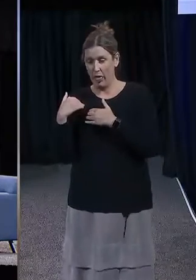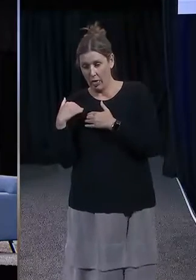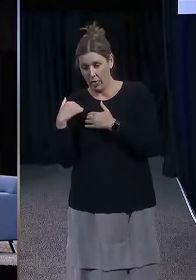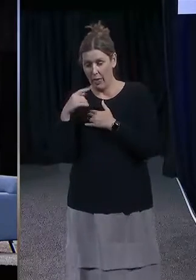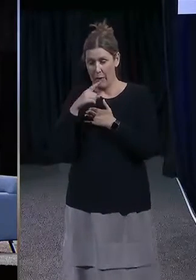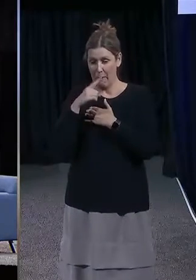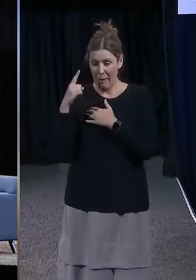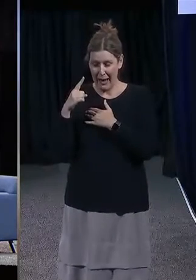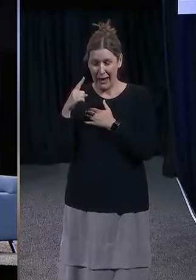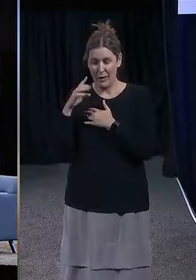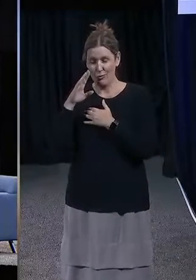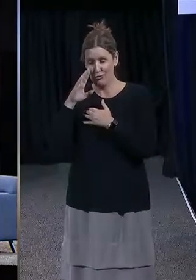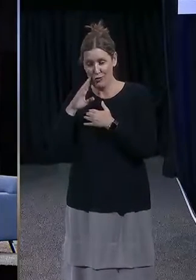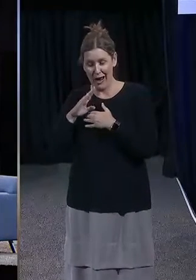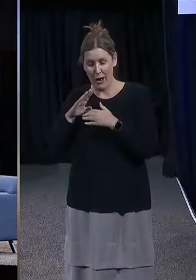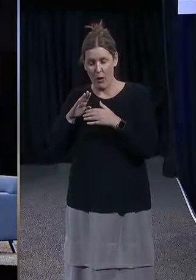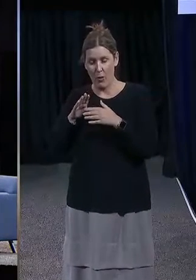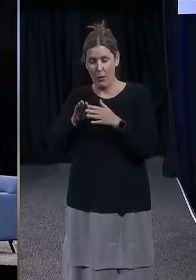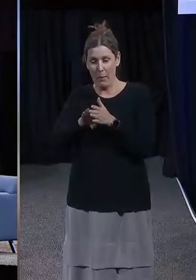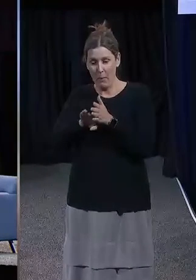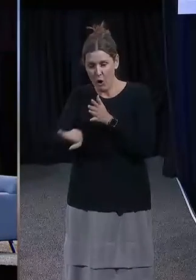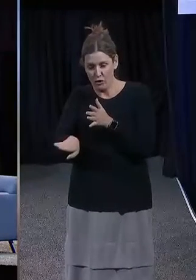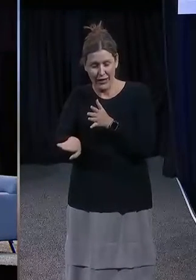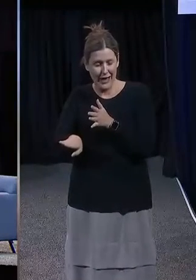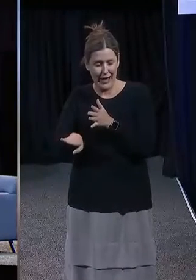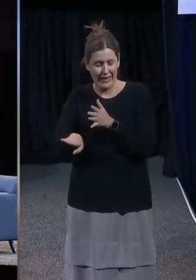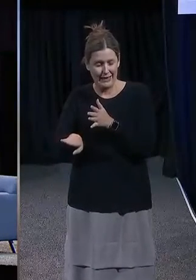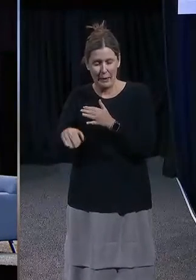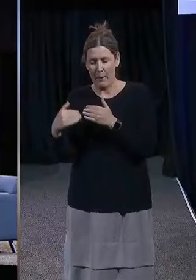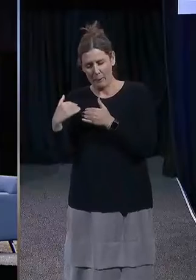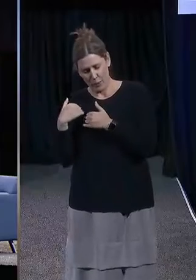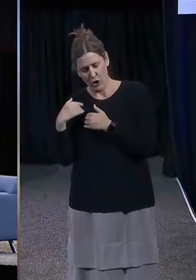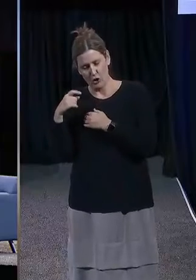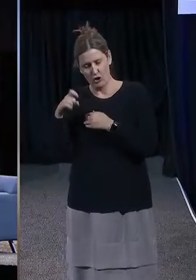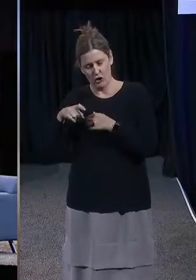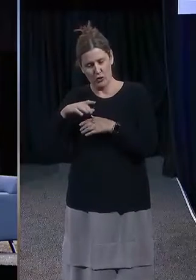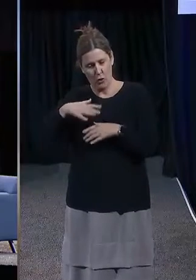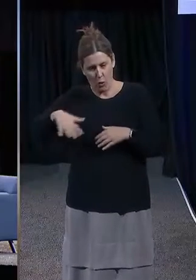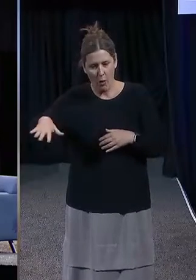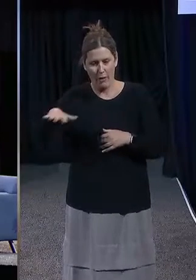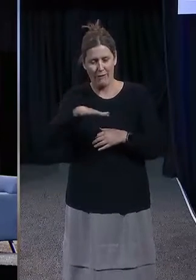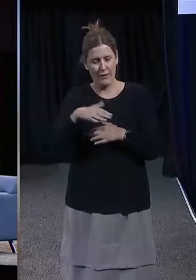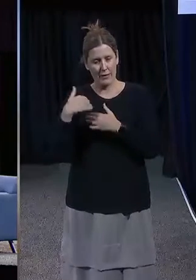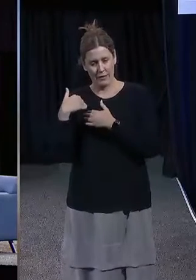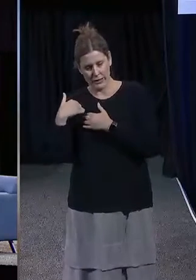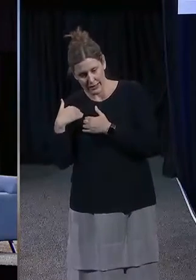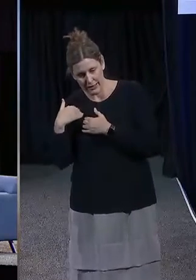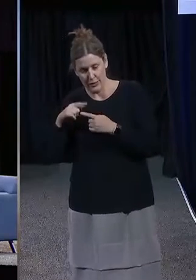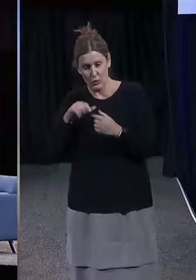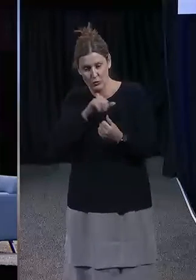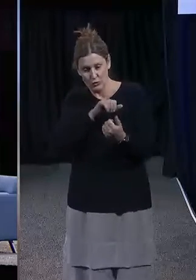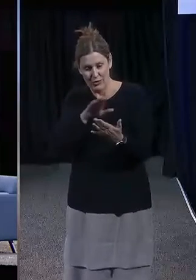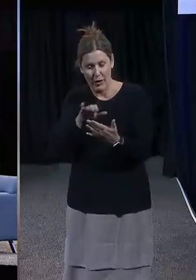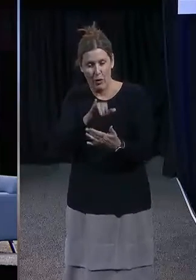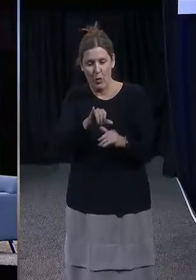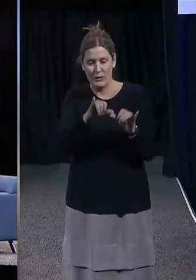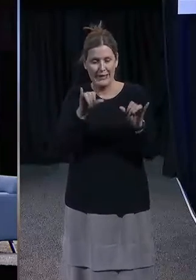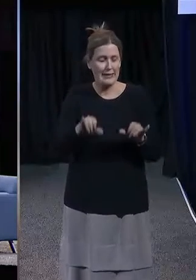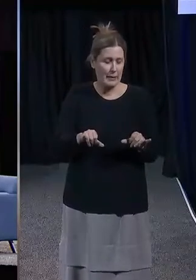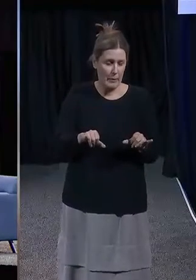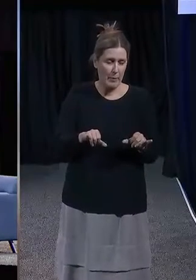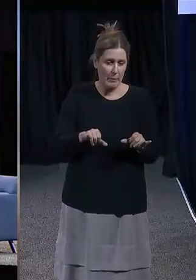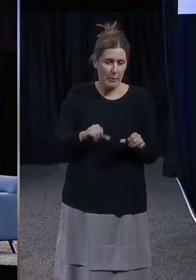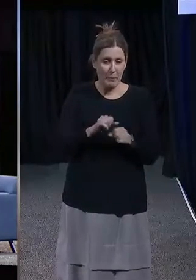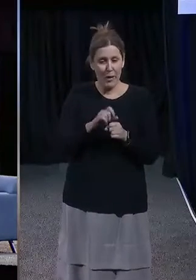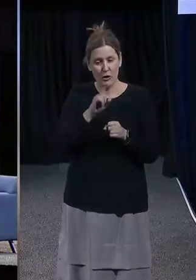brown or the marginalized. The burden is on all of us to address the systems that are in place to make sure that